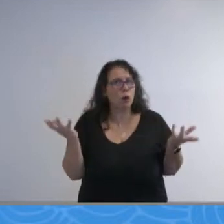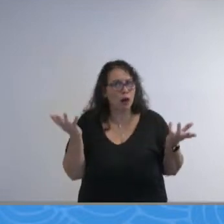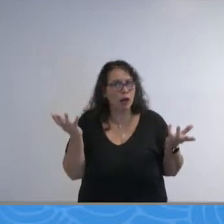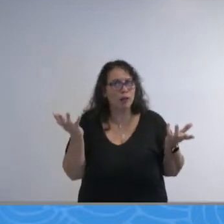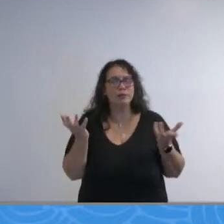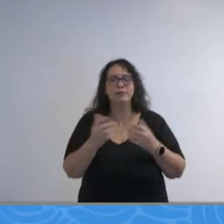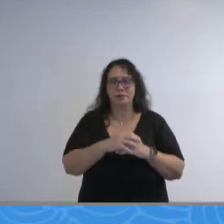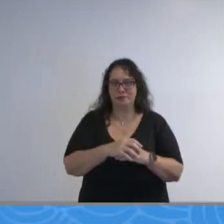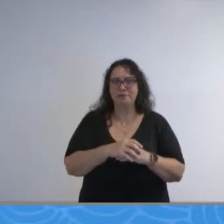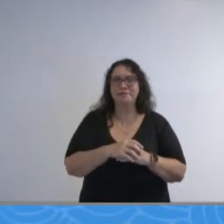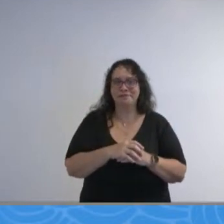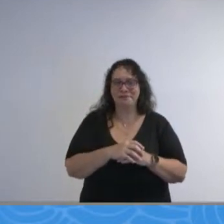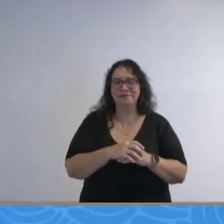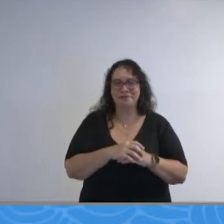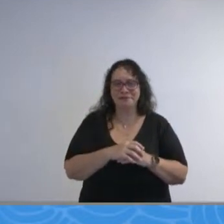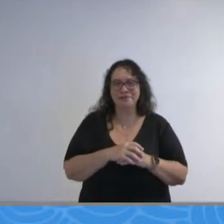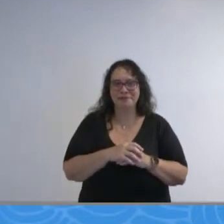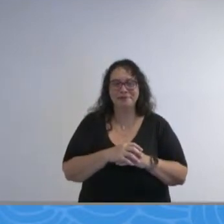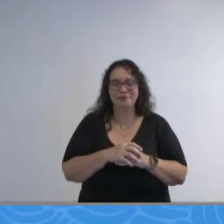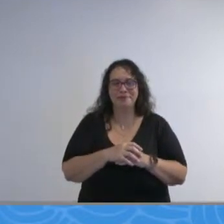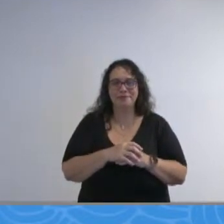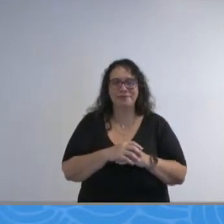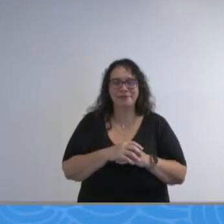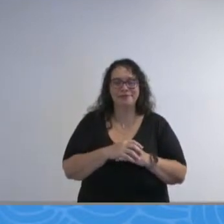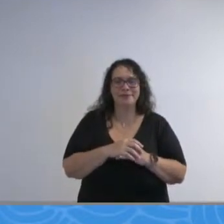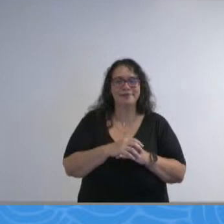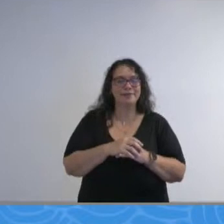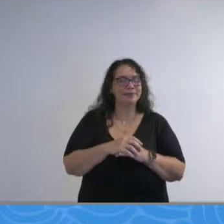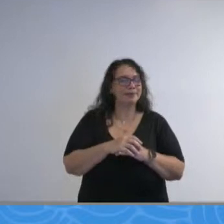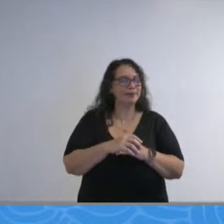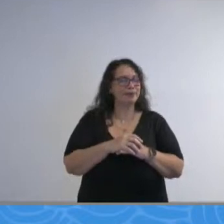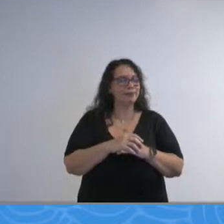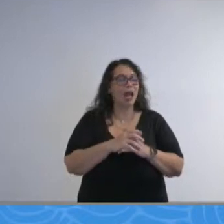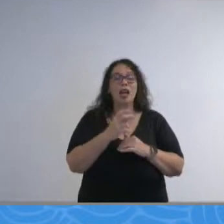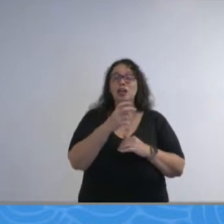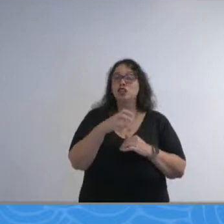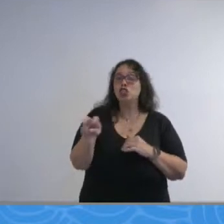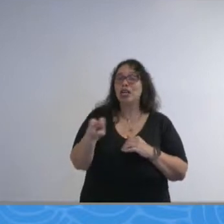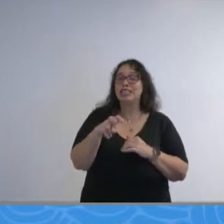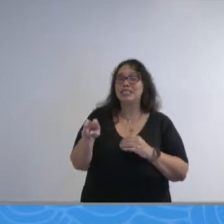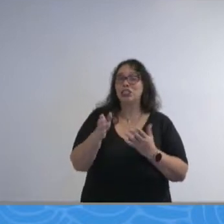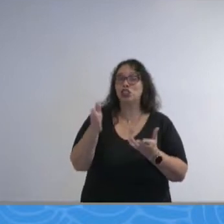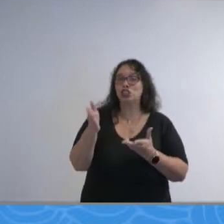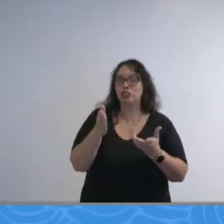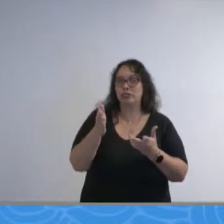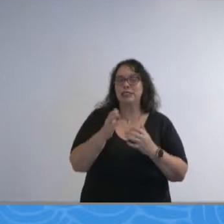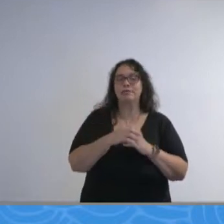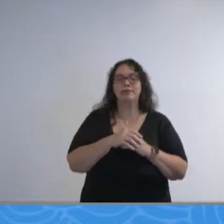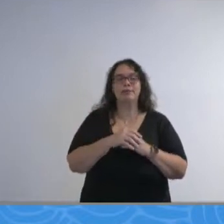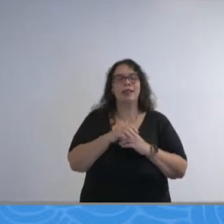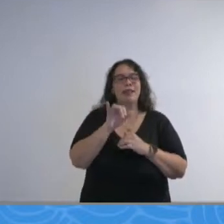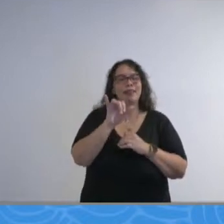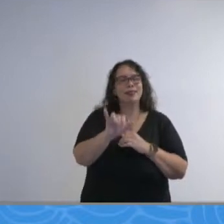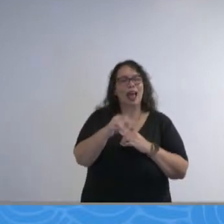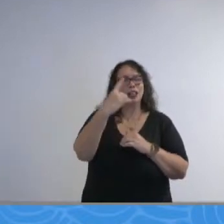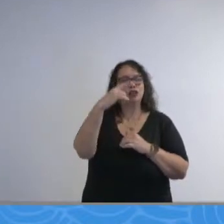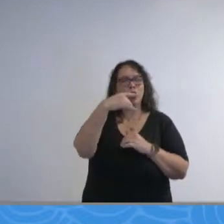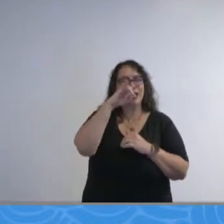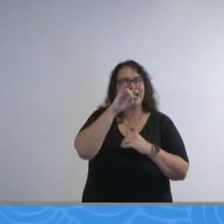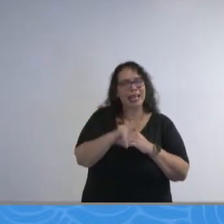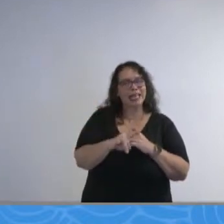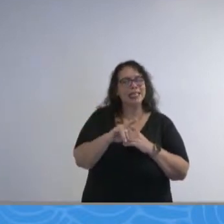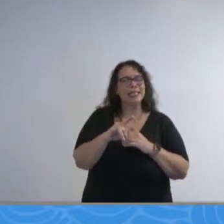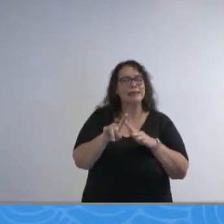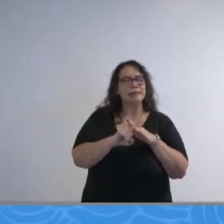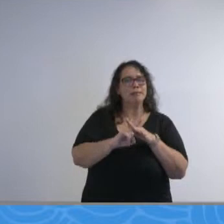include. Let's see, transition services, Those are for kids who are going to be exiting the